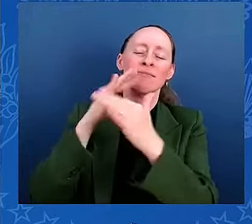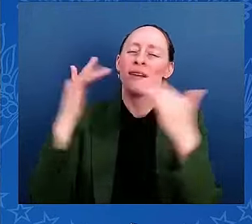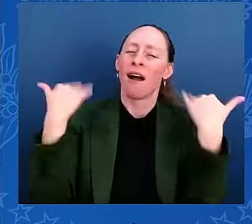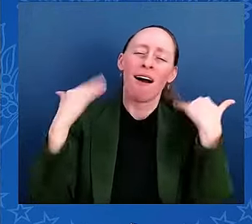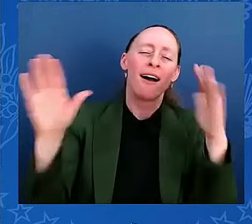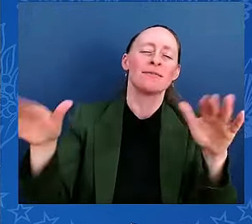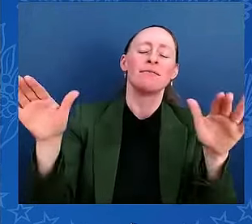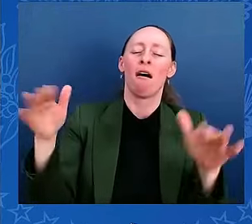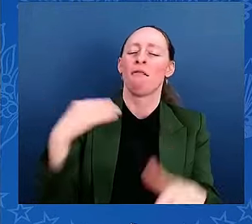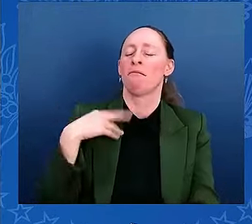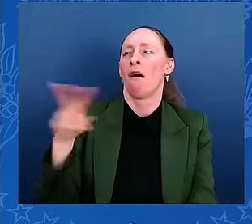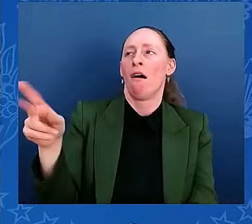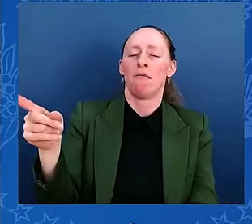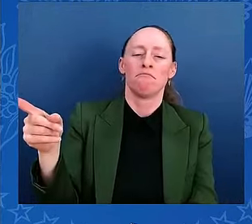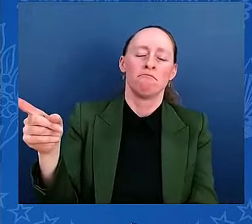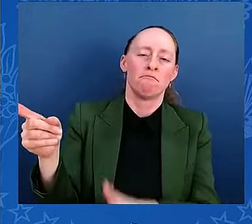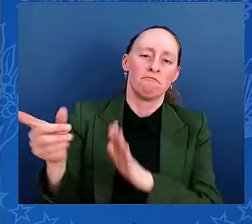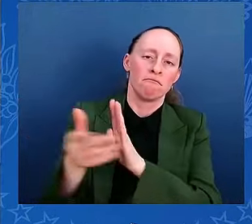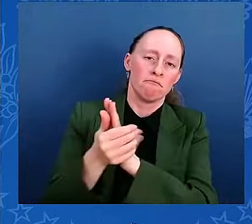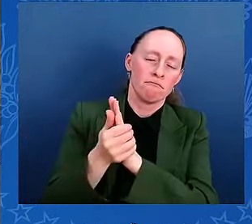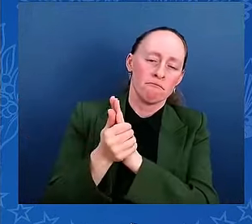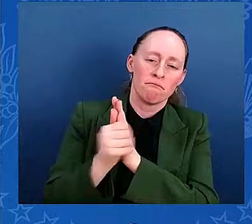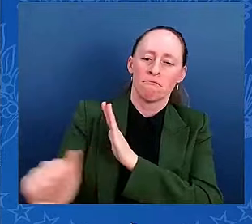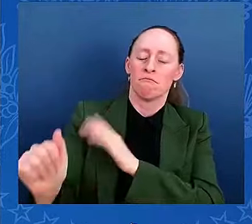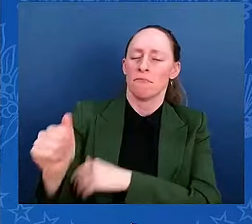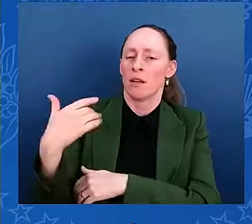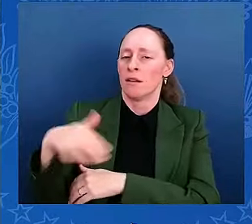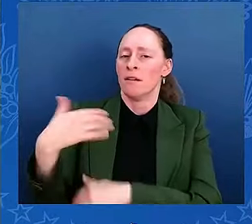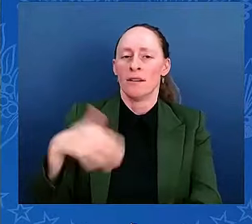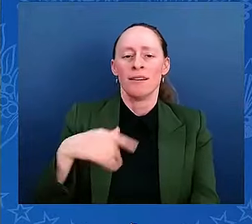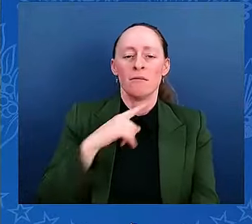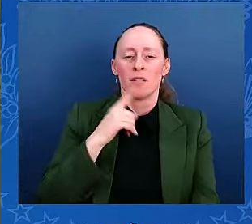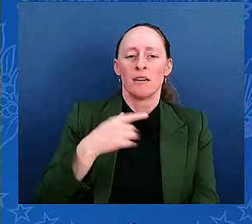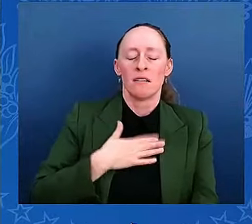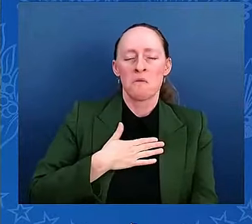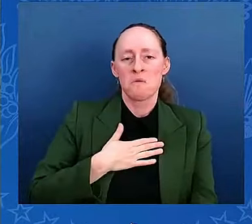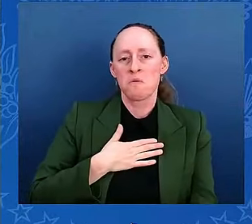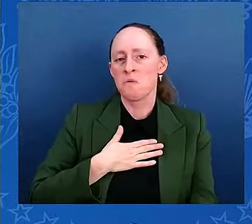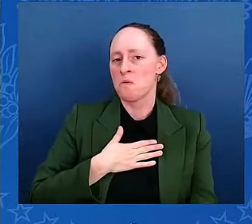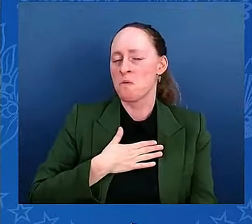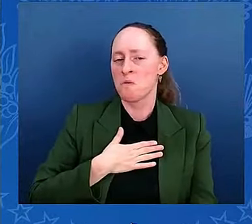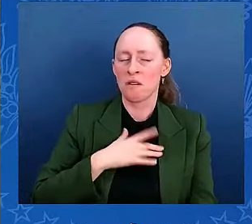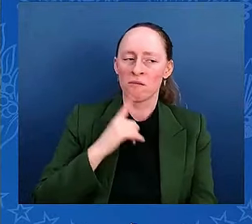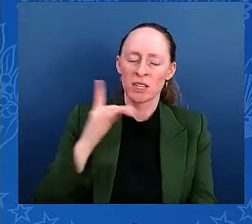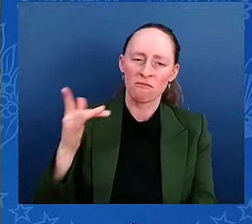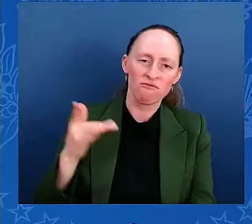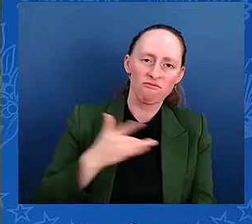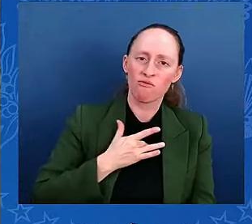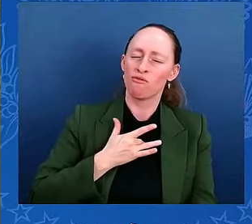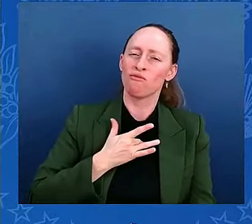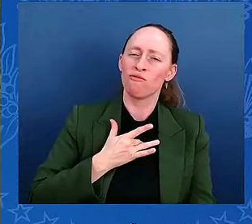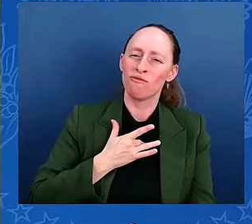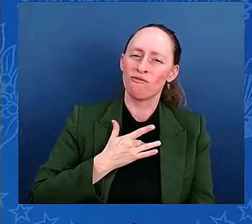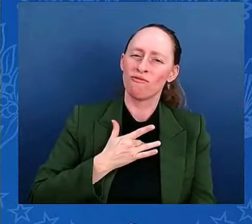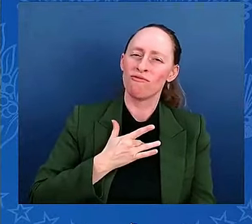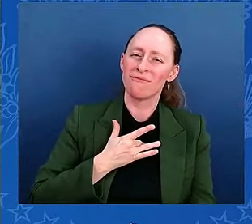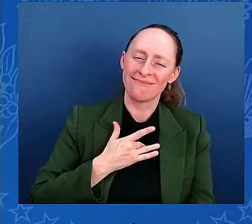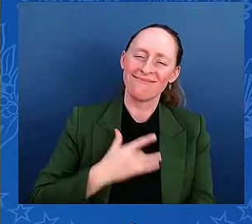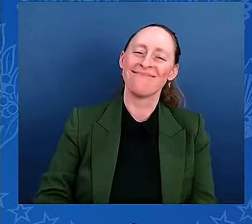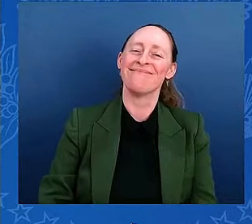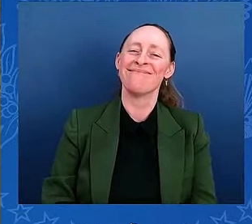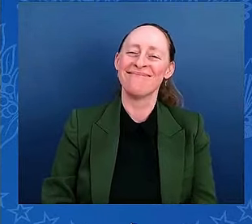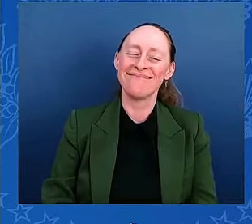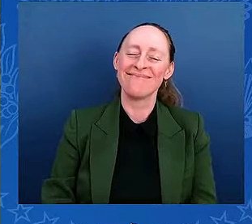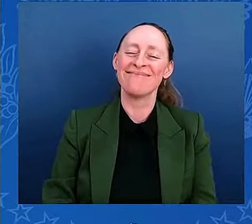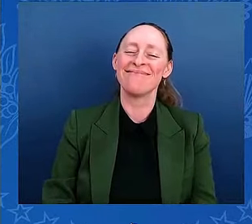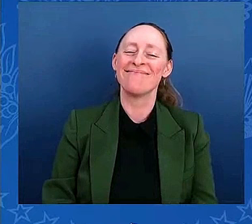moved our hearts, pierced our souls. And I mean it sincerely. I have all of music on my mind. And they embody